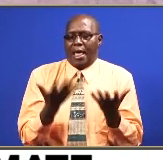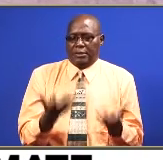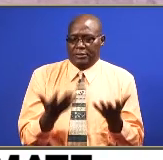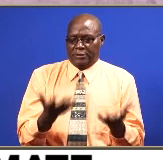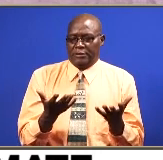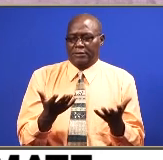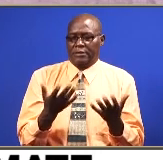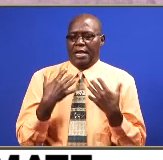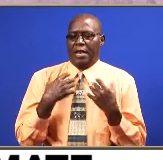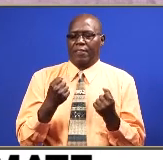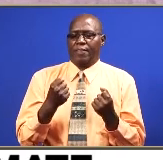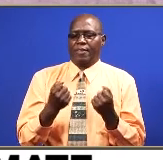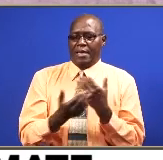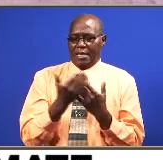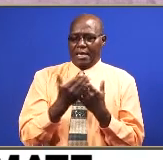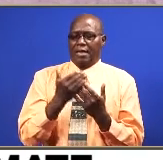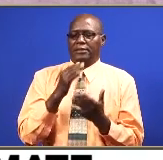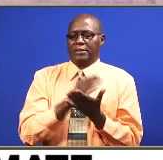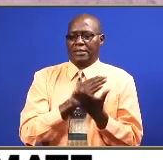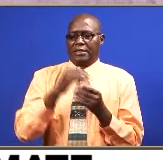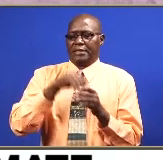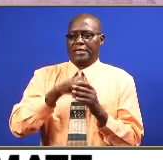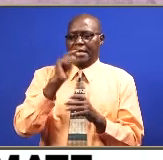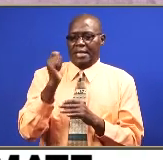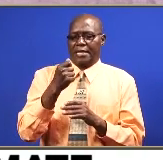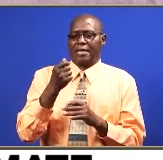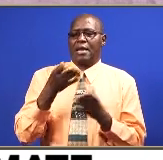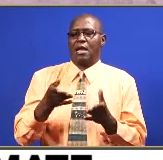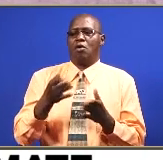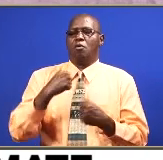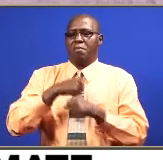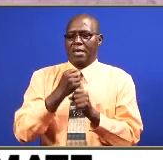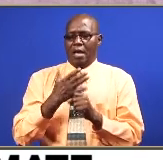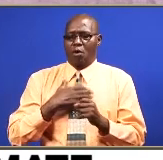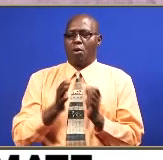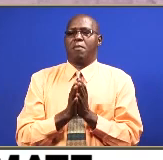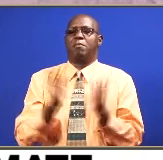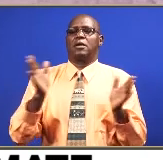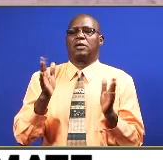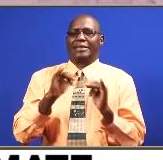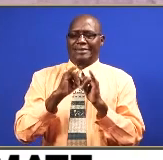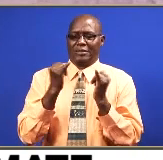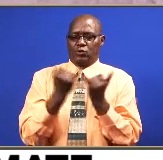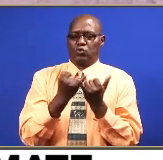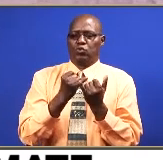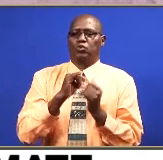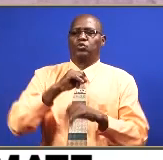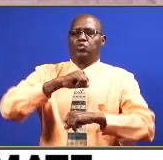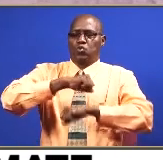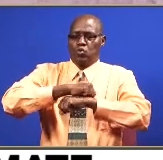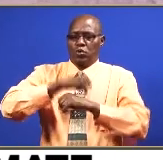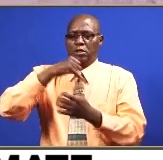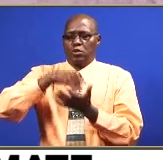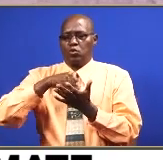on Kenyans. It's time we make our public institutions, especially schools and hospitals, a first